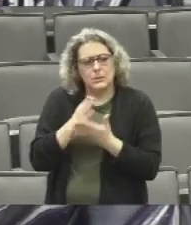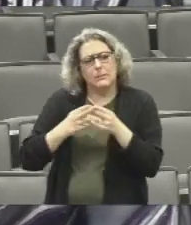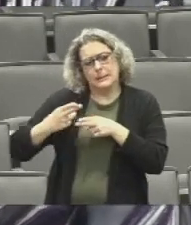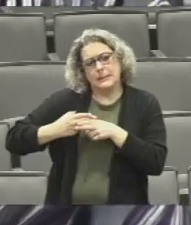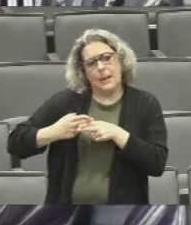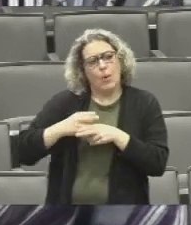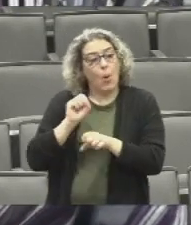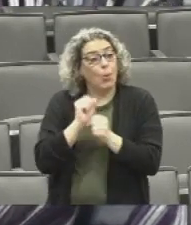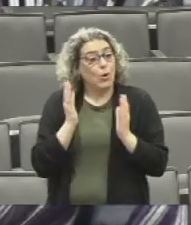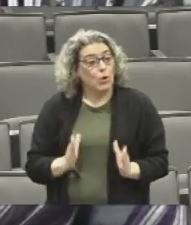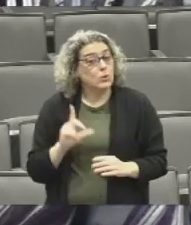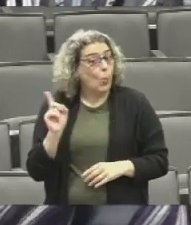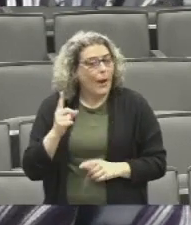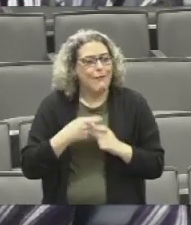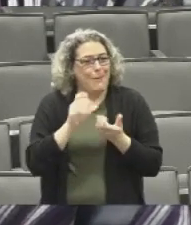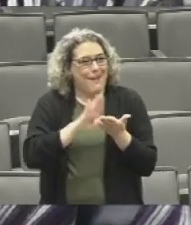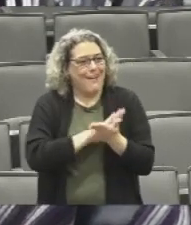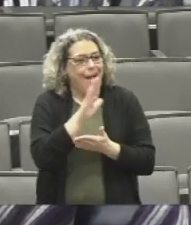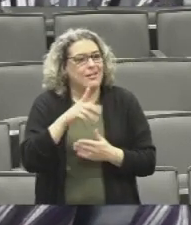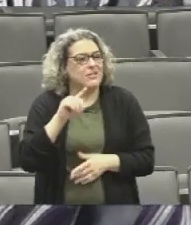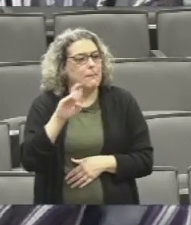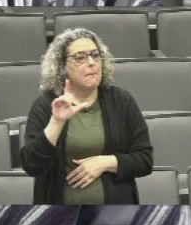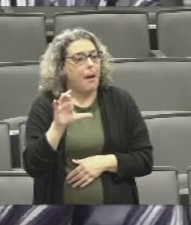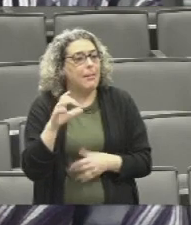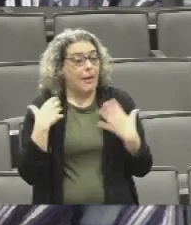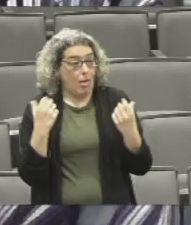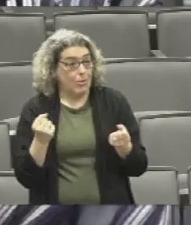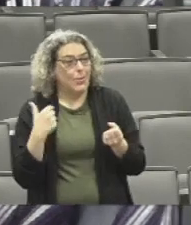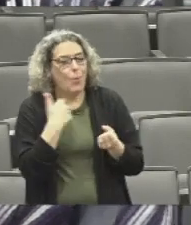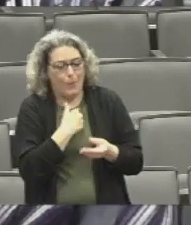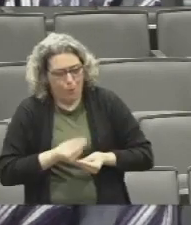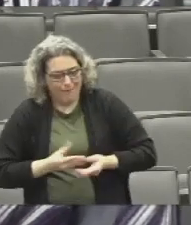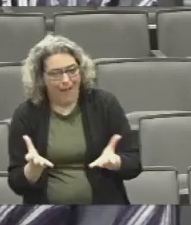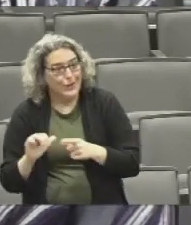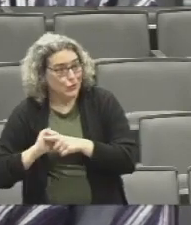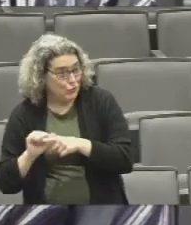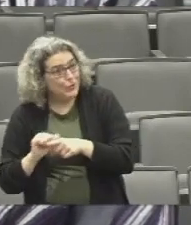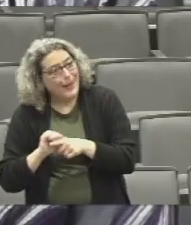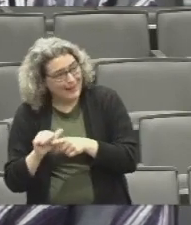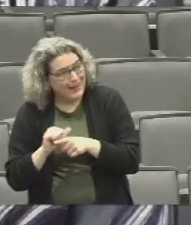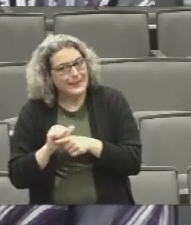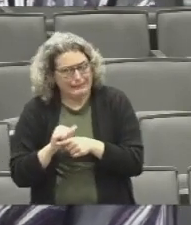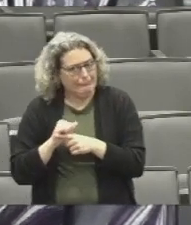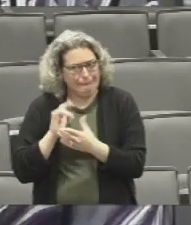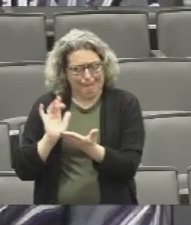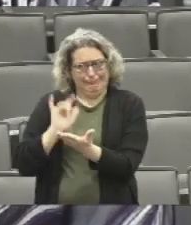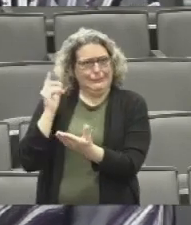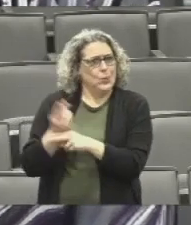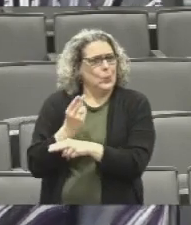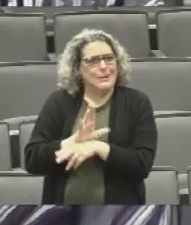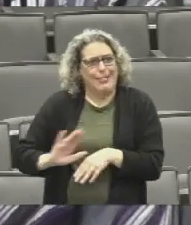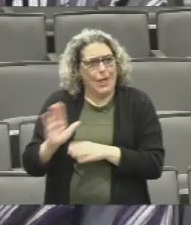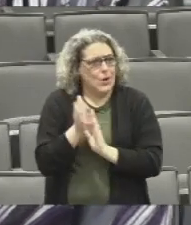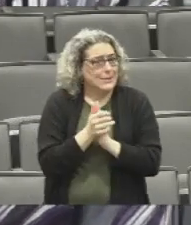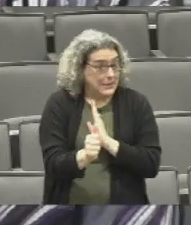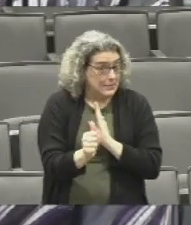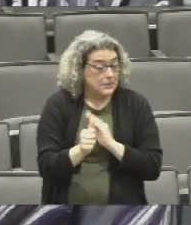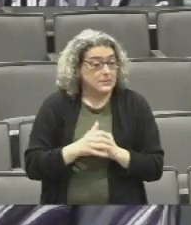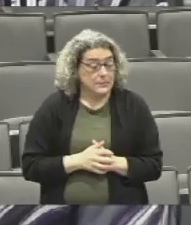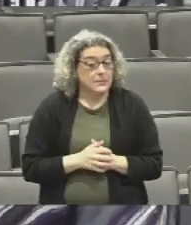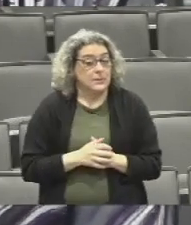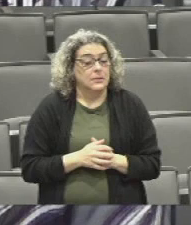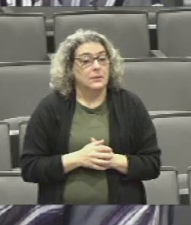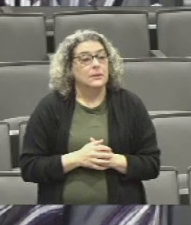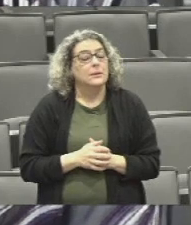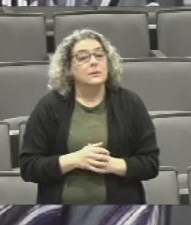the College of Public Health, and we are training them and really trying to use them. And we had to